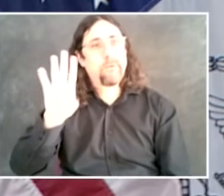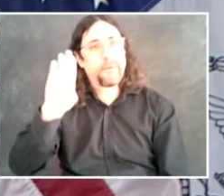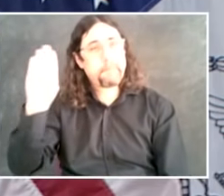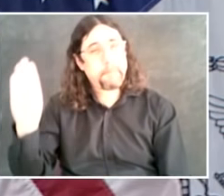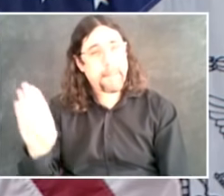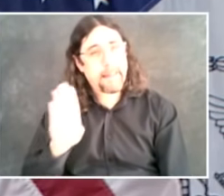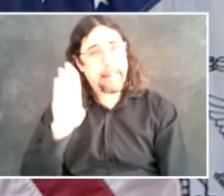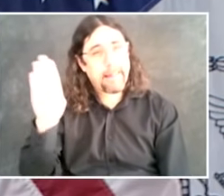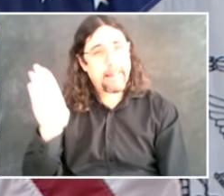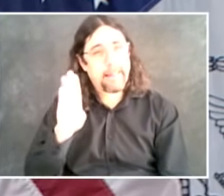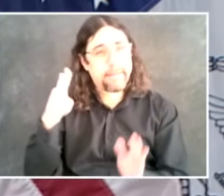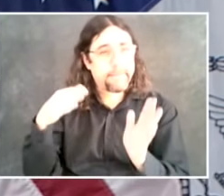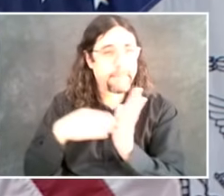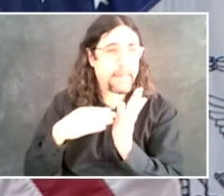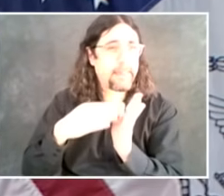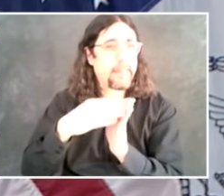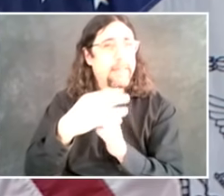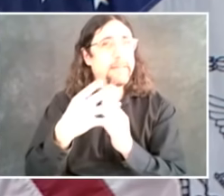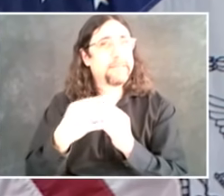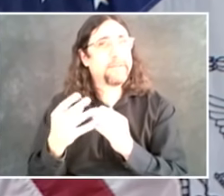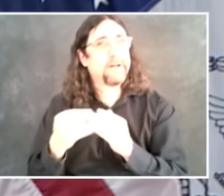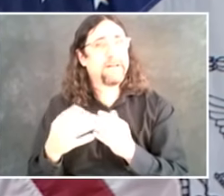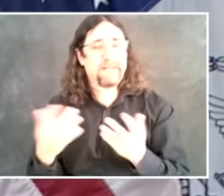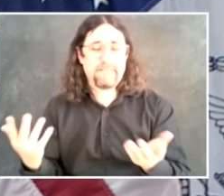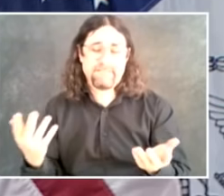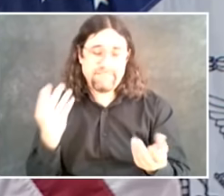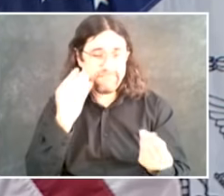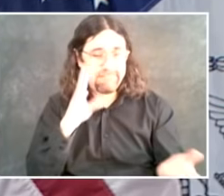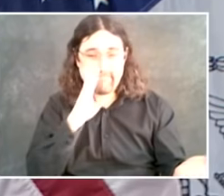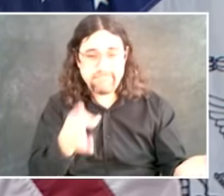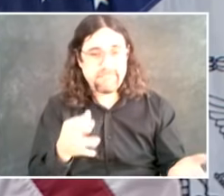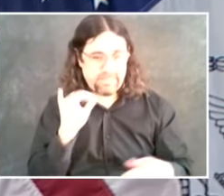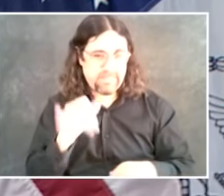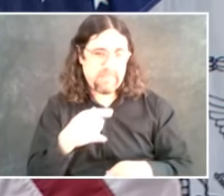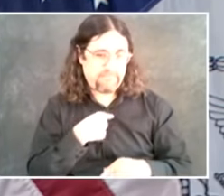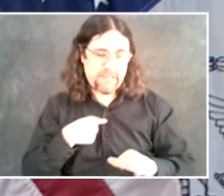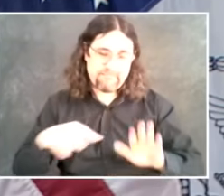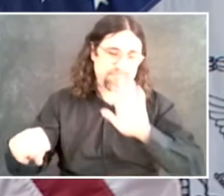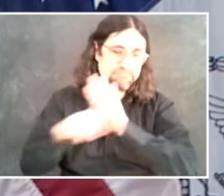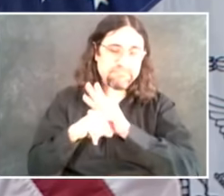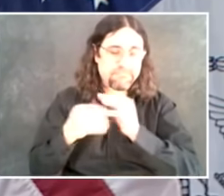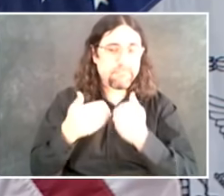around the country have gone through, and just do the right thing and help us back on our feet.